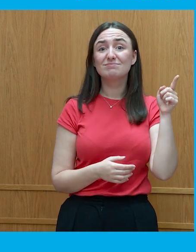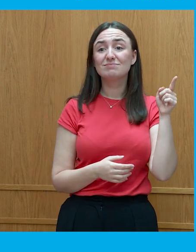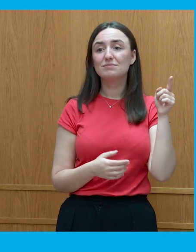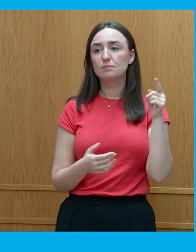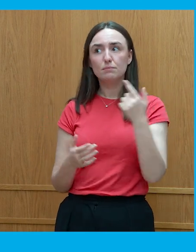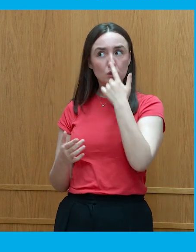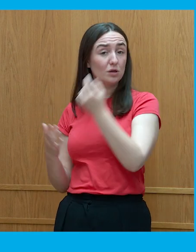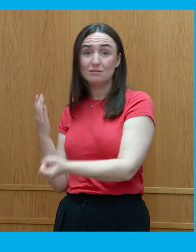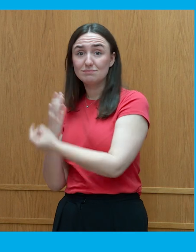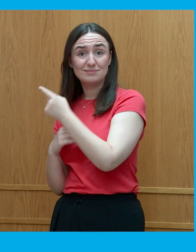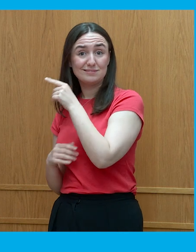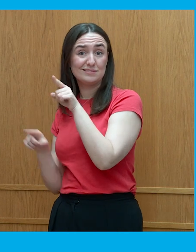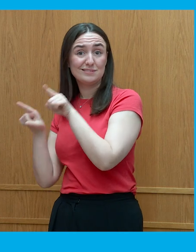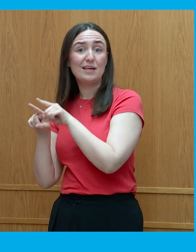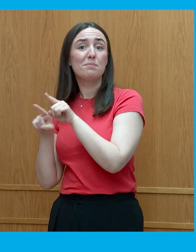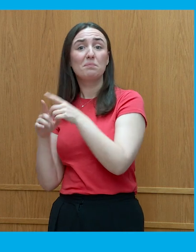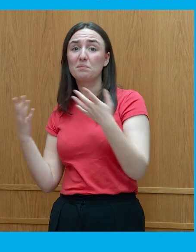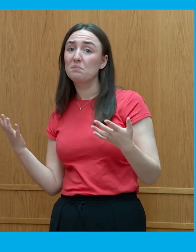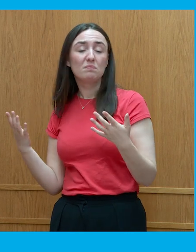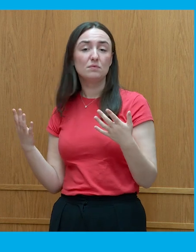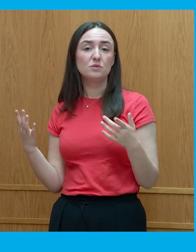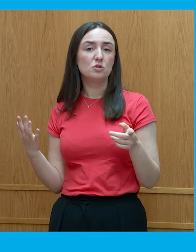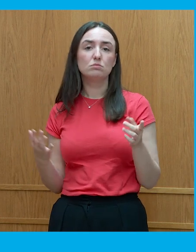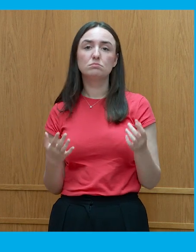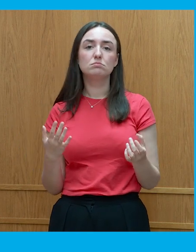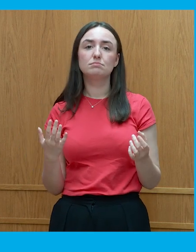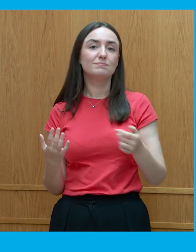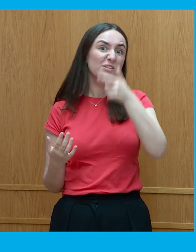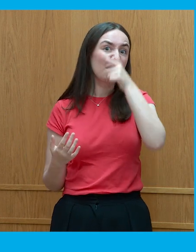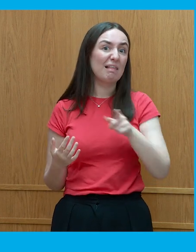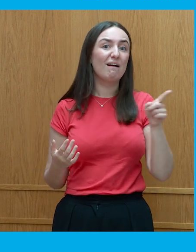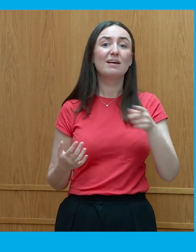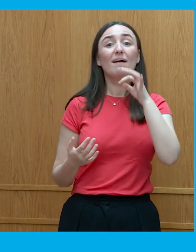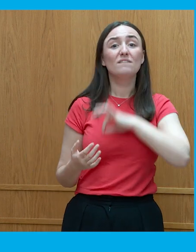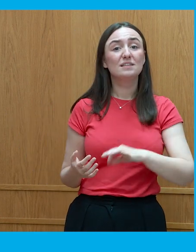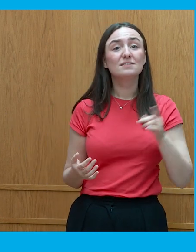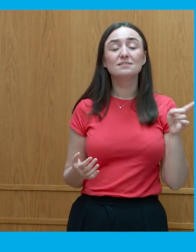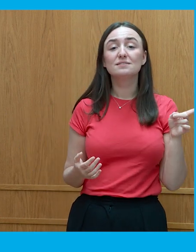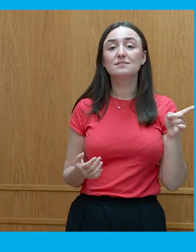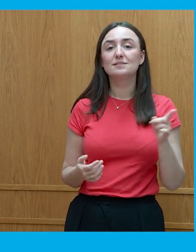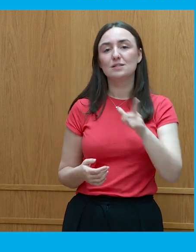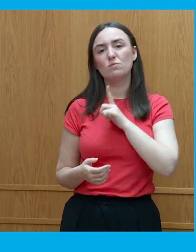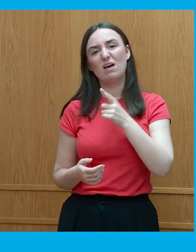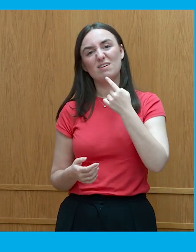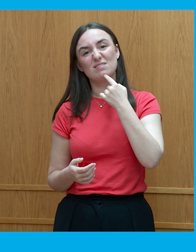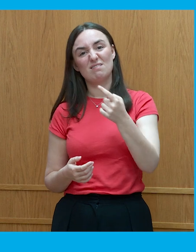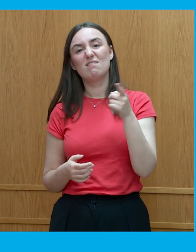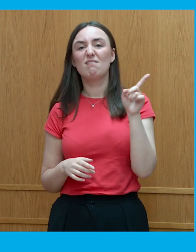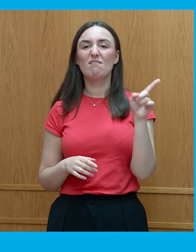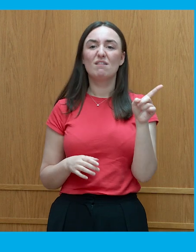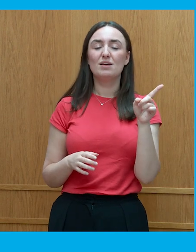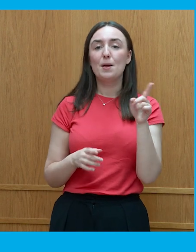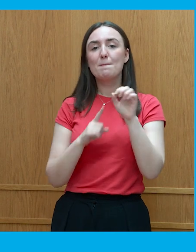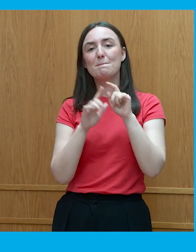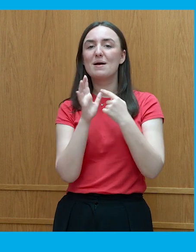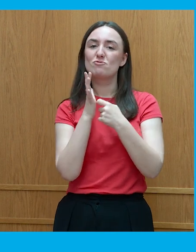he just is sort of an advantageous thing, which is why I had referred to him as a parasite, which got misinterpreted. My point